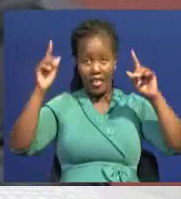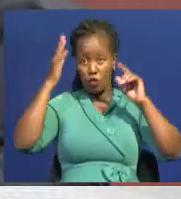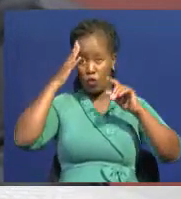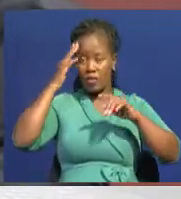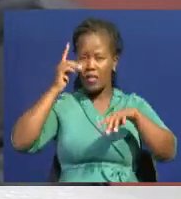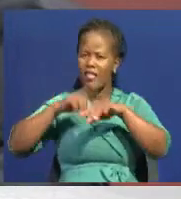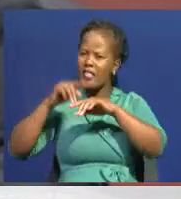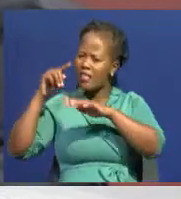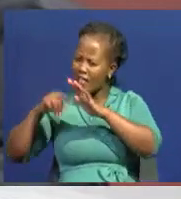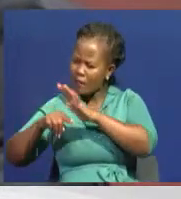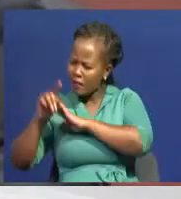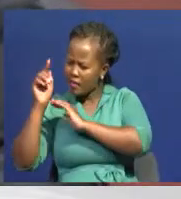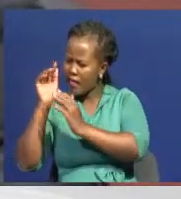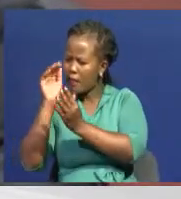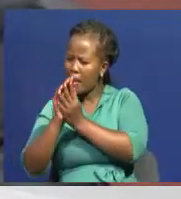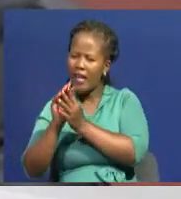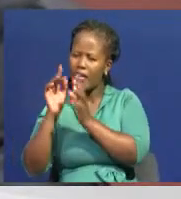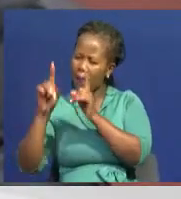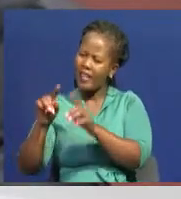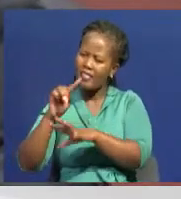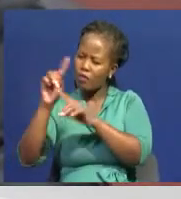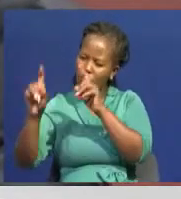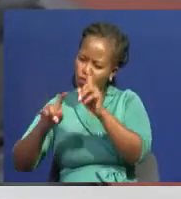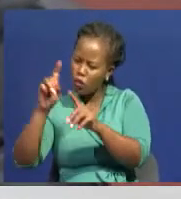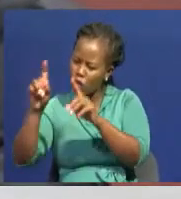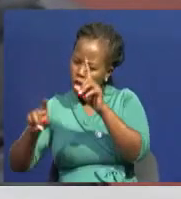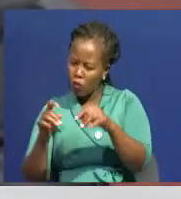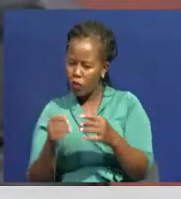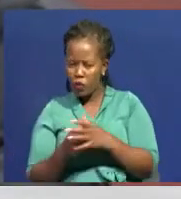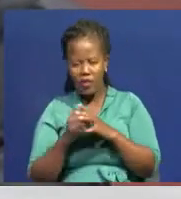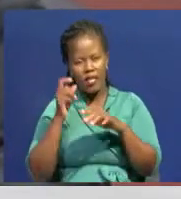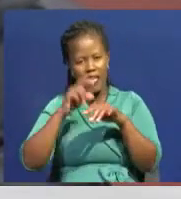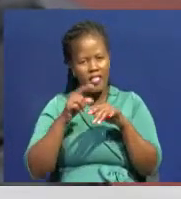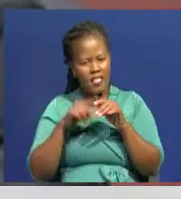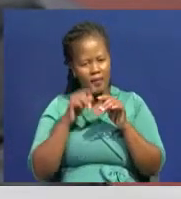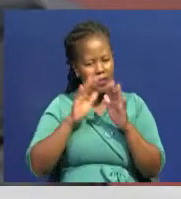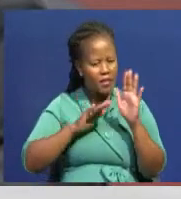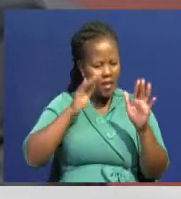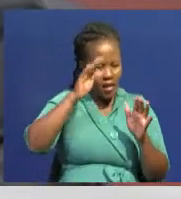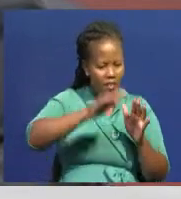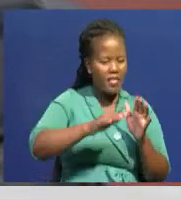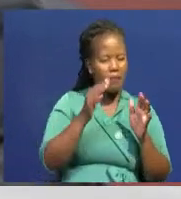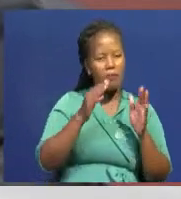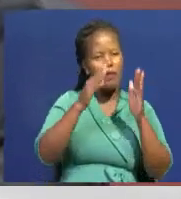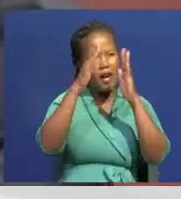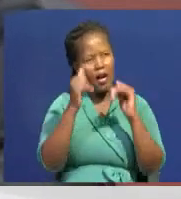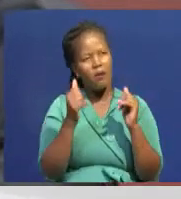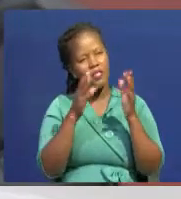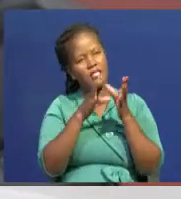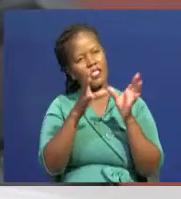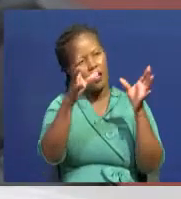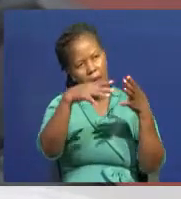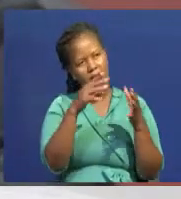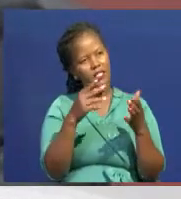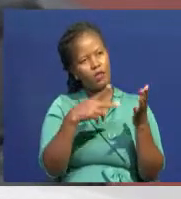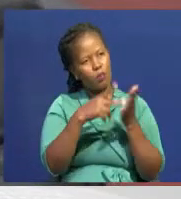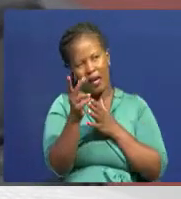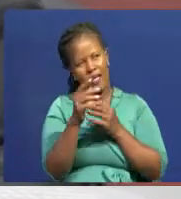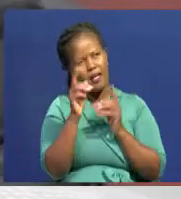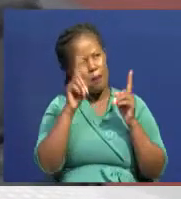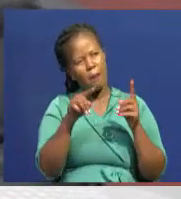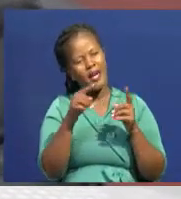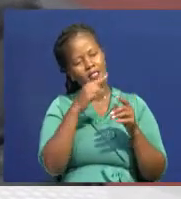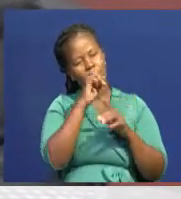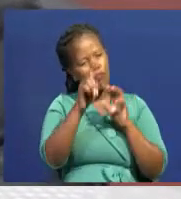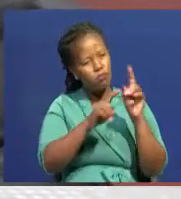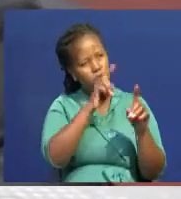bank, ask your banker questions. When you go into a mortgage institution, before you append your signature on that form, please ask the right questions,